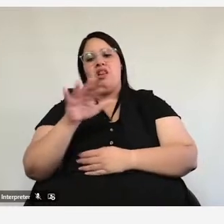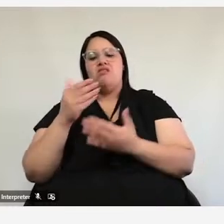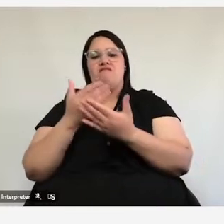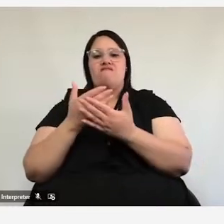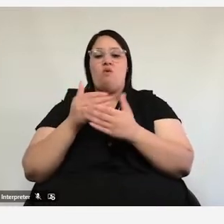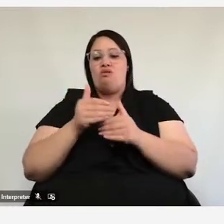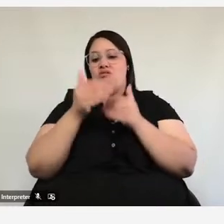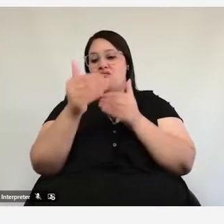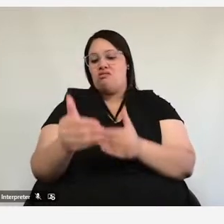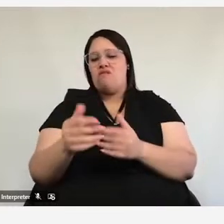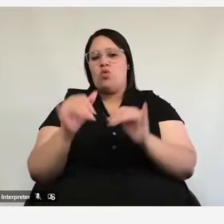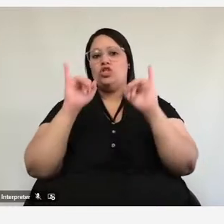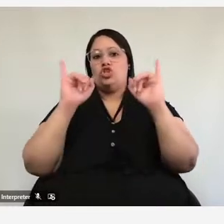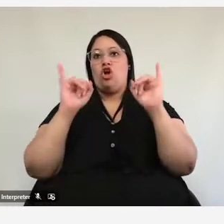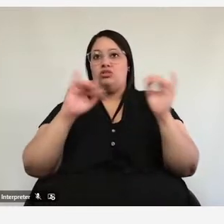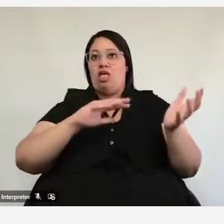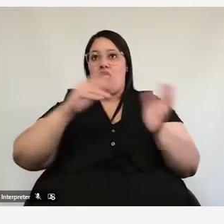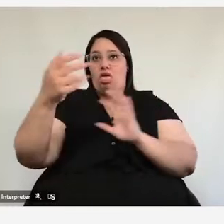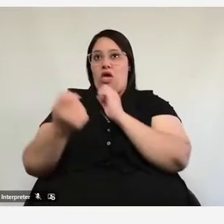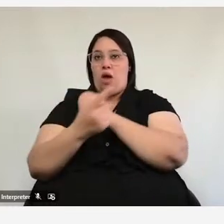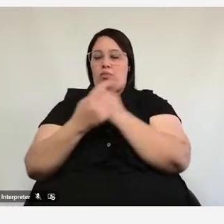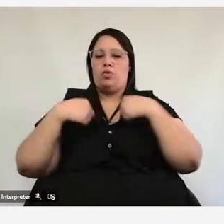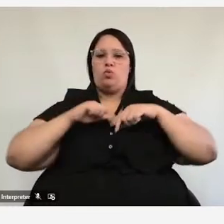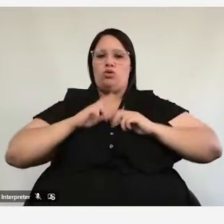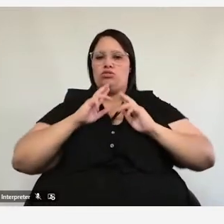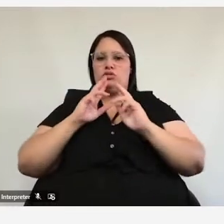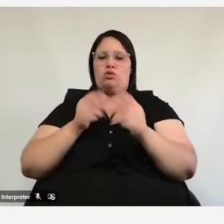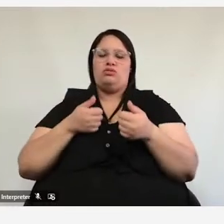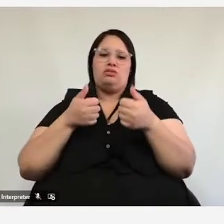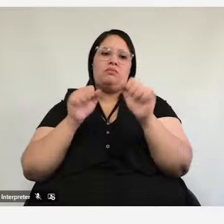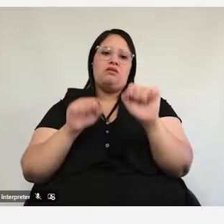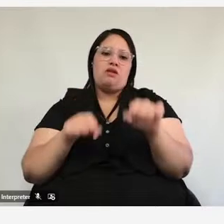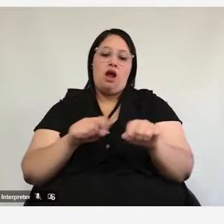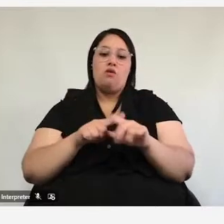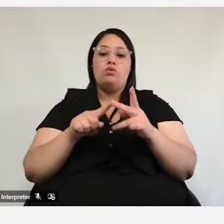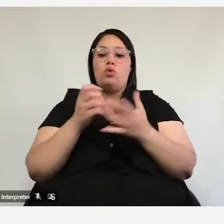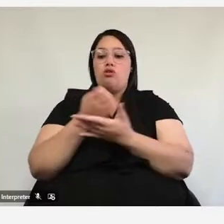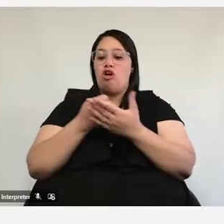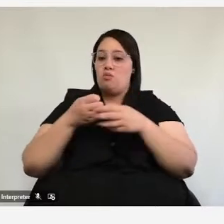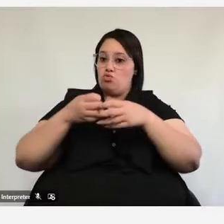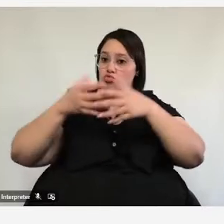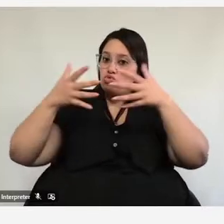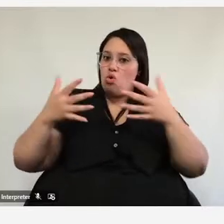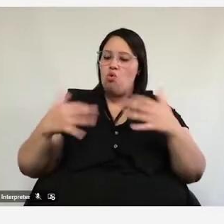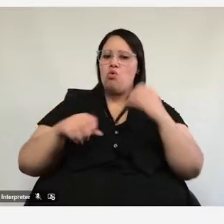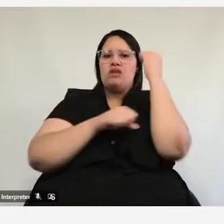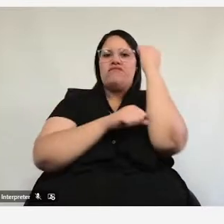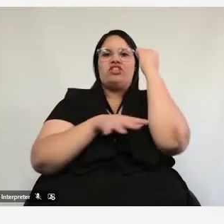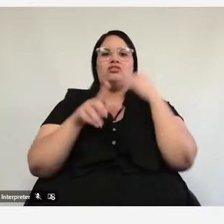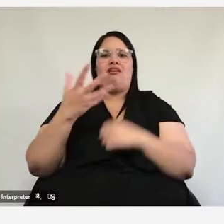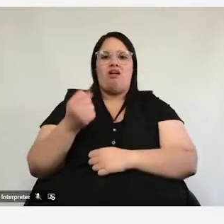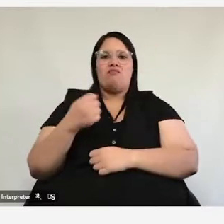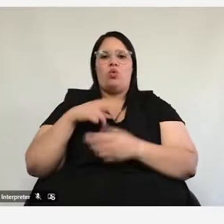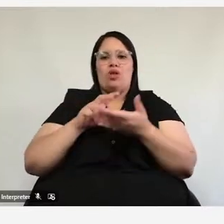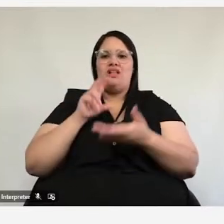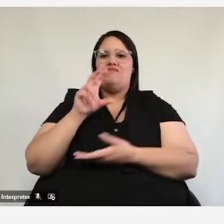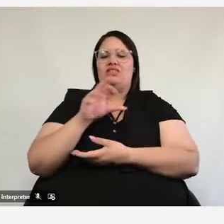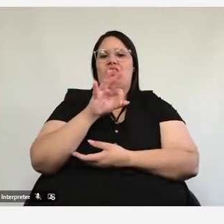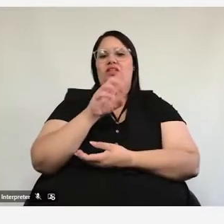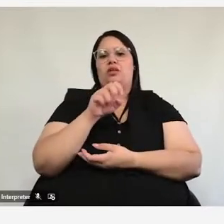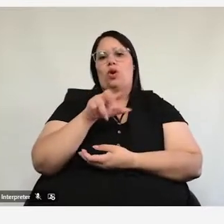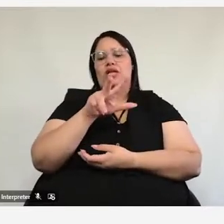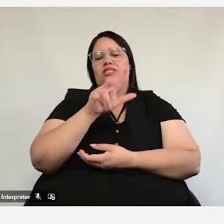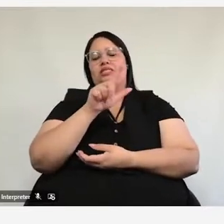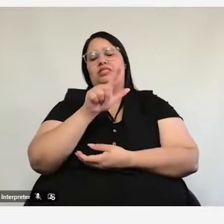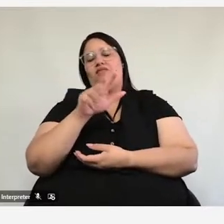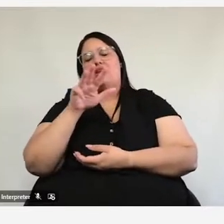and response. Our infrastructure is a foundation of a growing economy, and over the next 3 years, we will invest